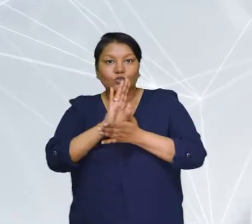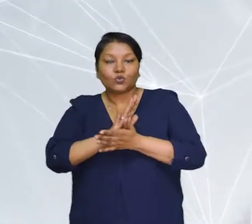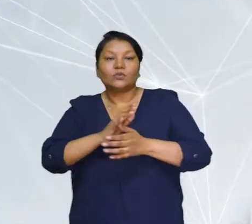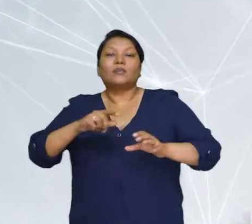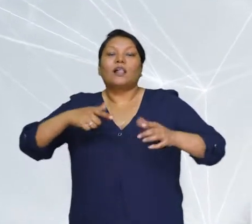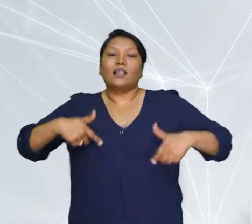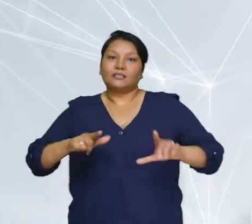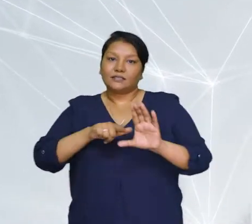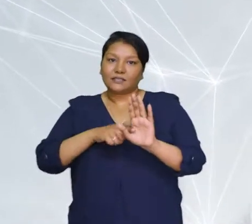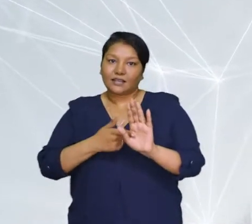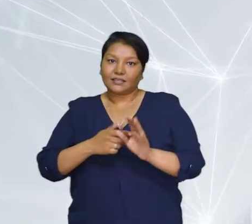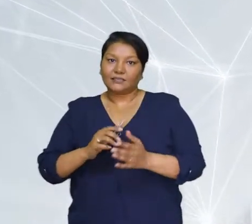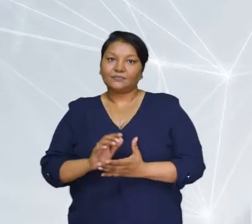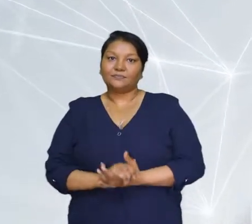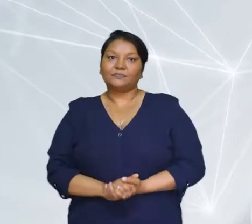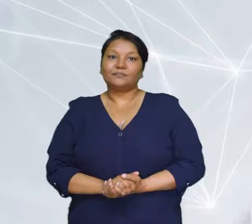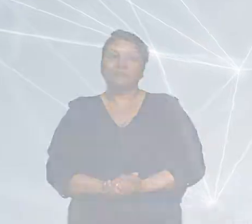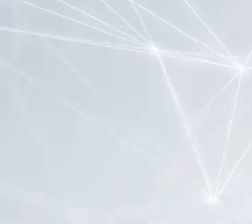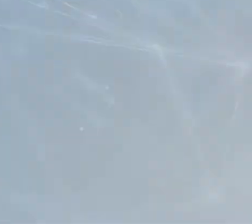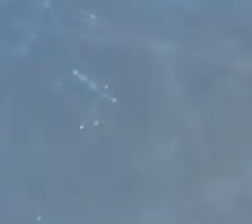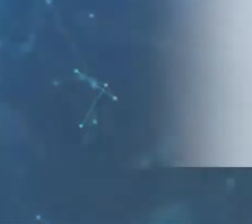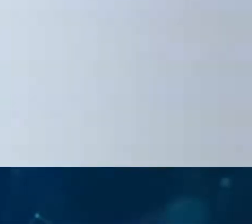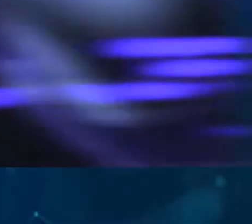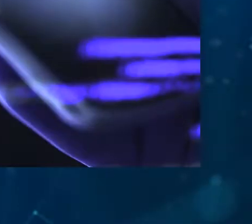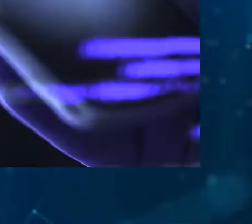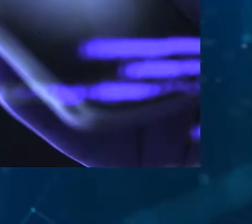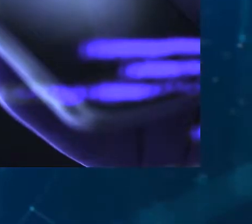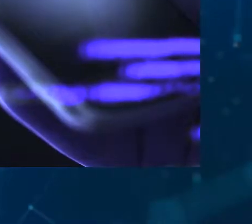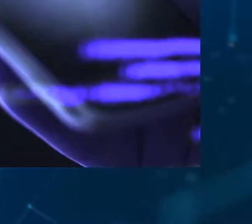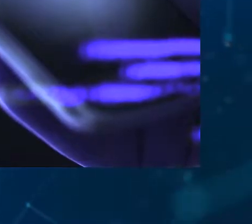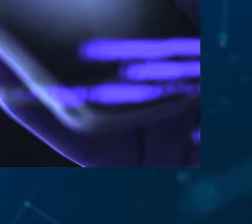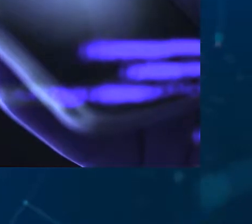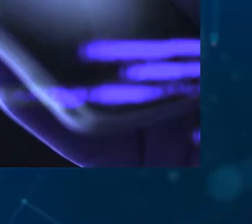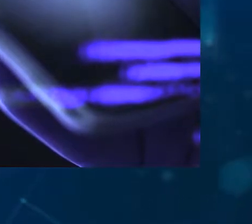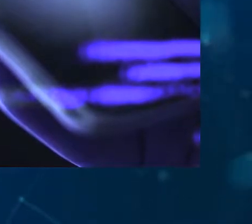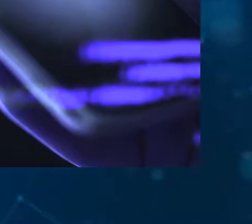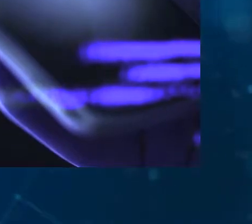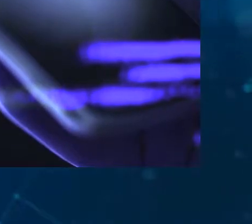devices for school. Let's get started.